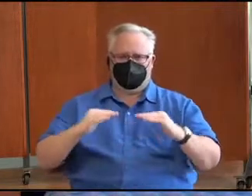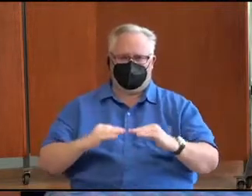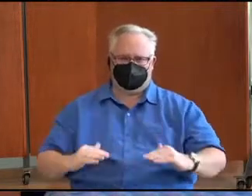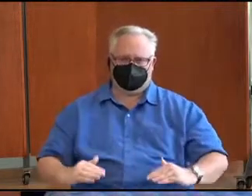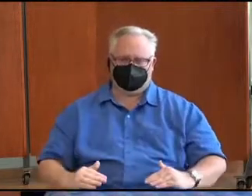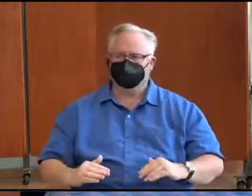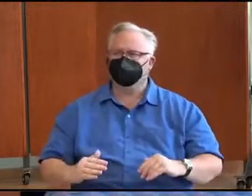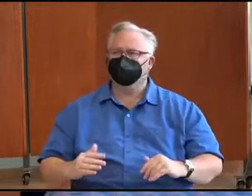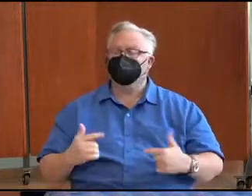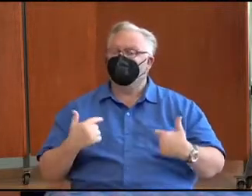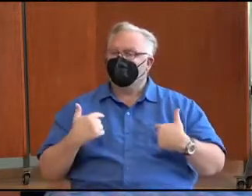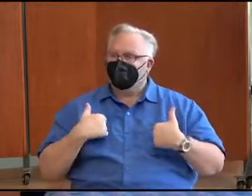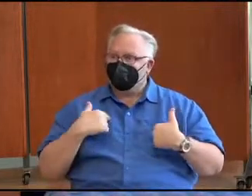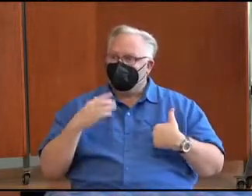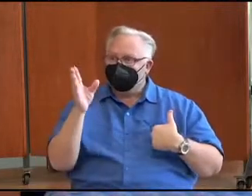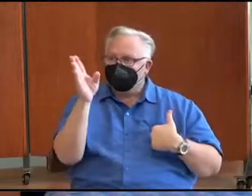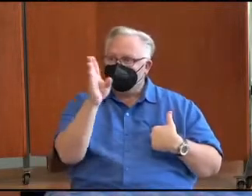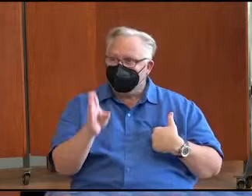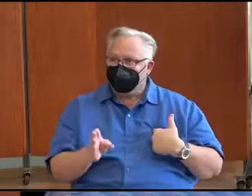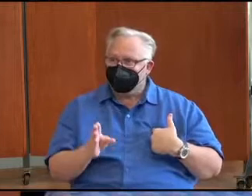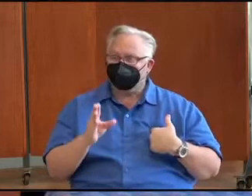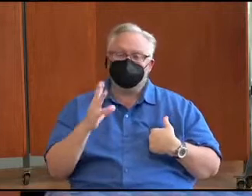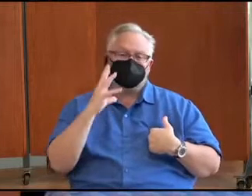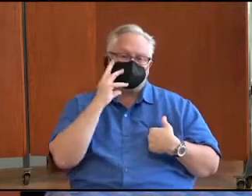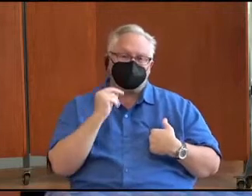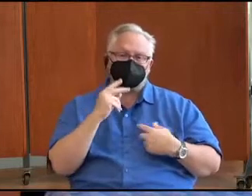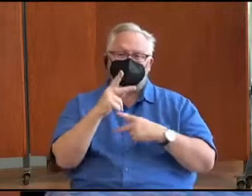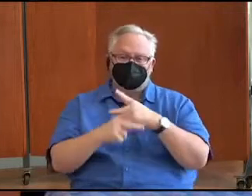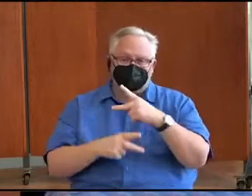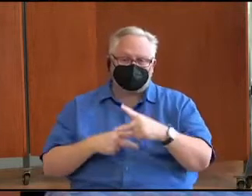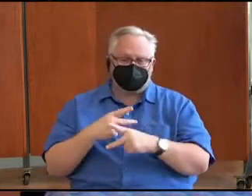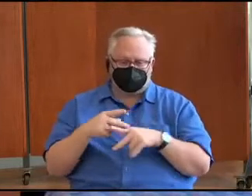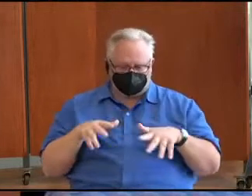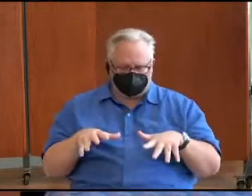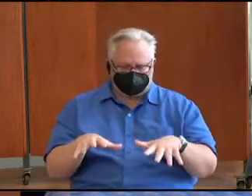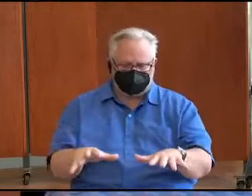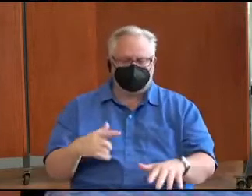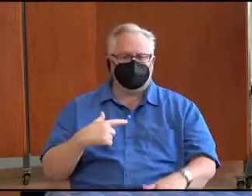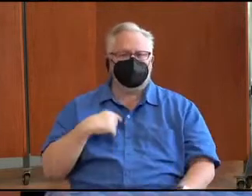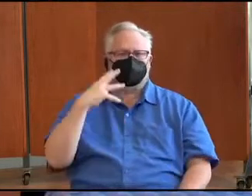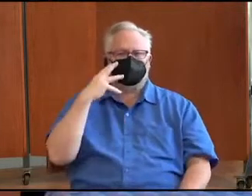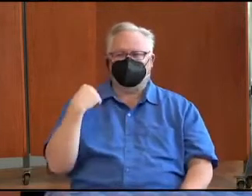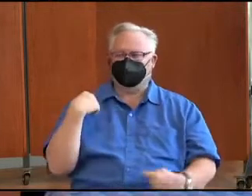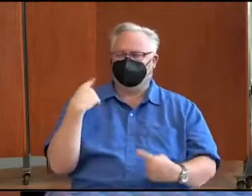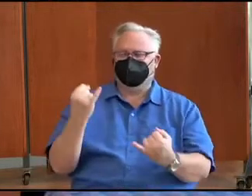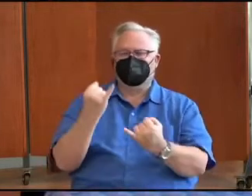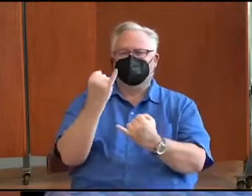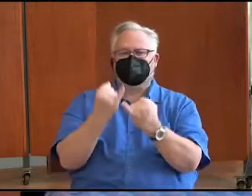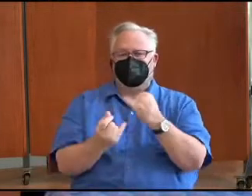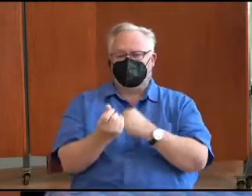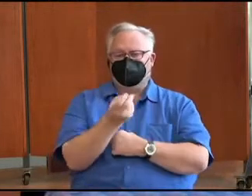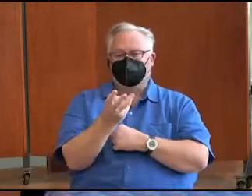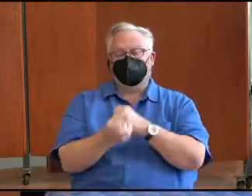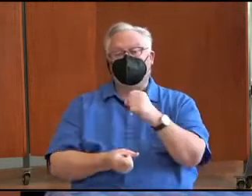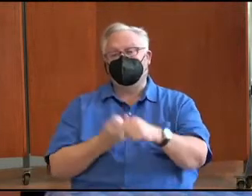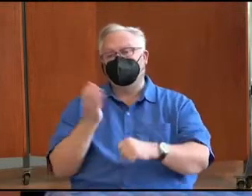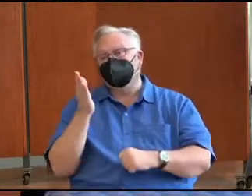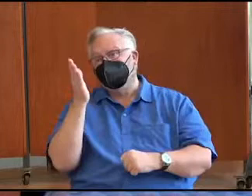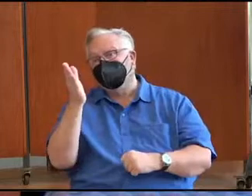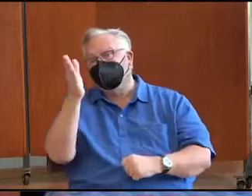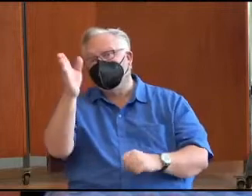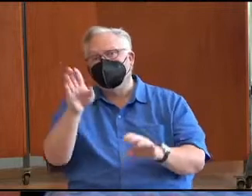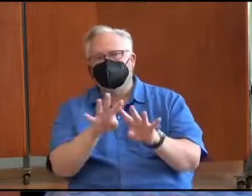never experienced the kind of anxiety I have in the last few years. The fears about the future of